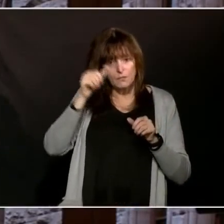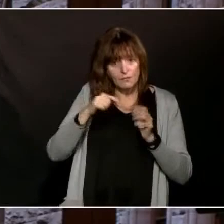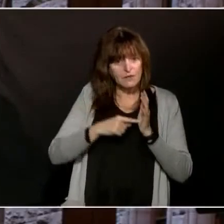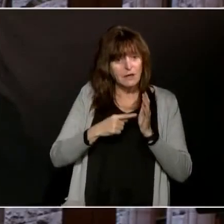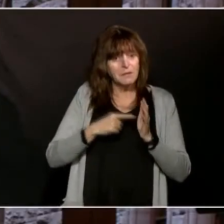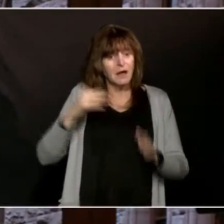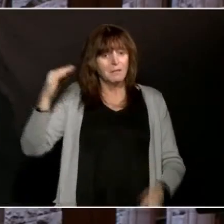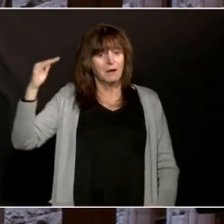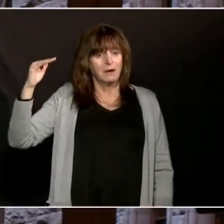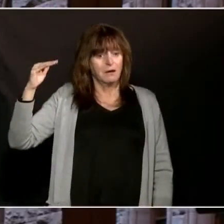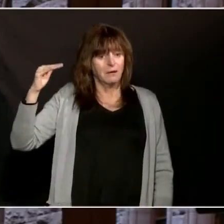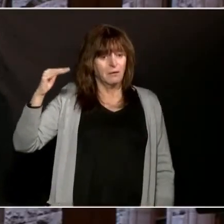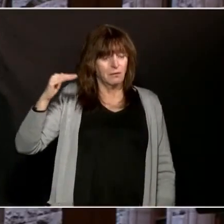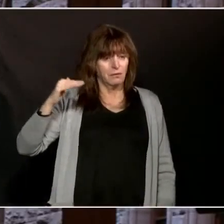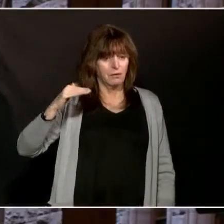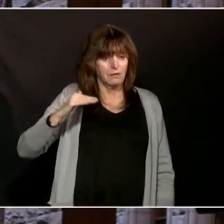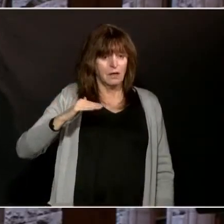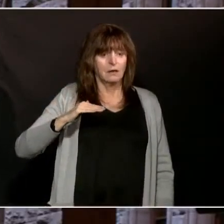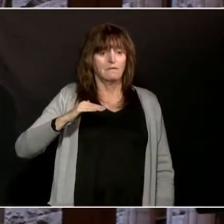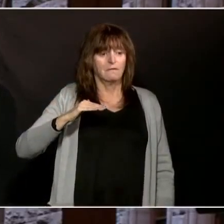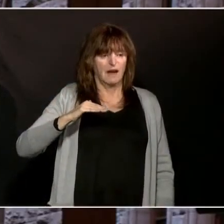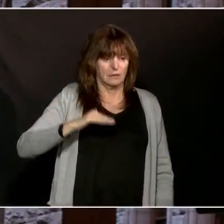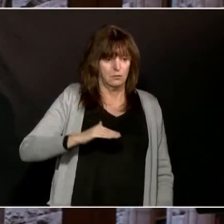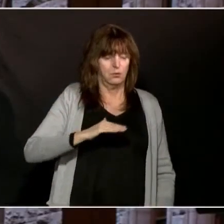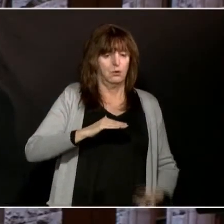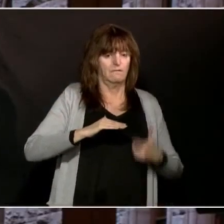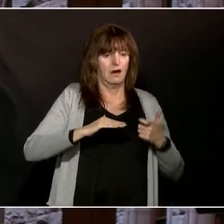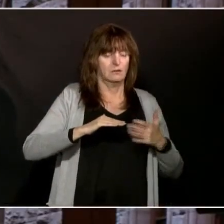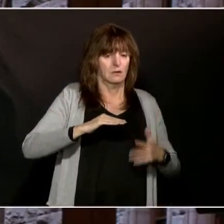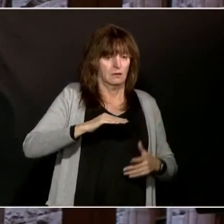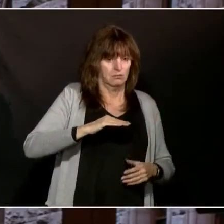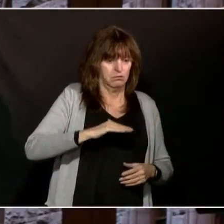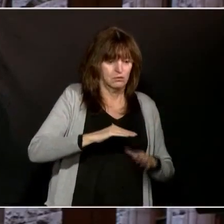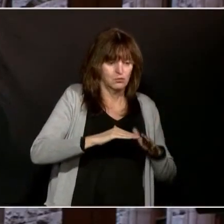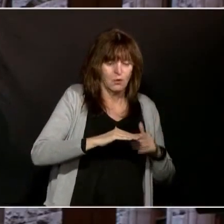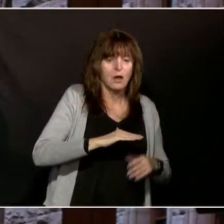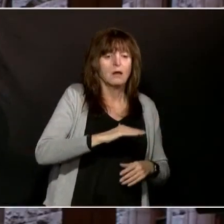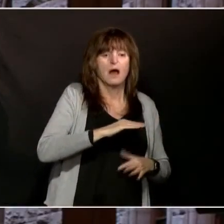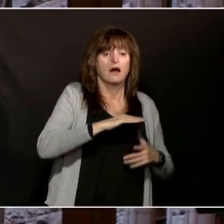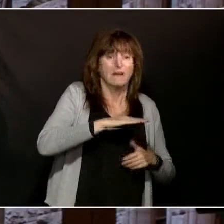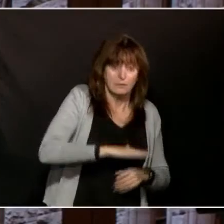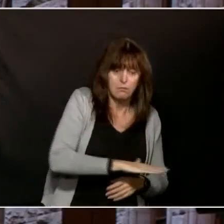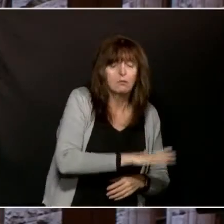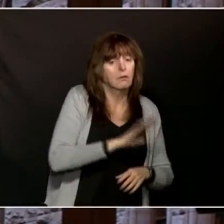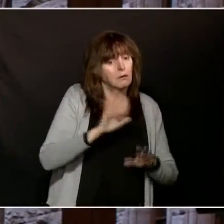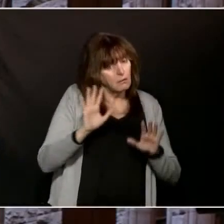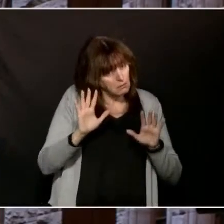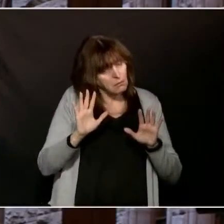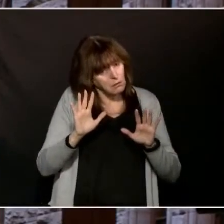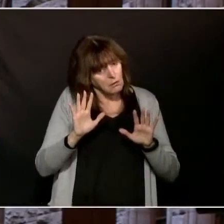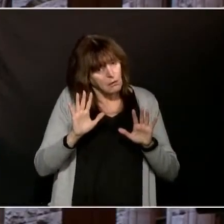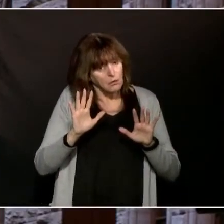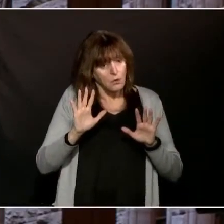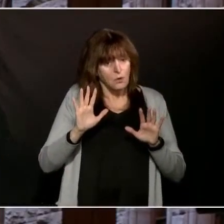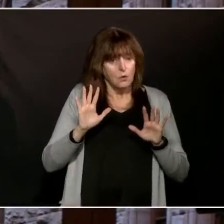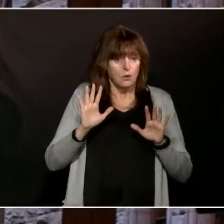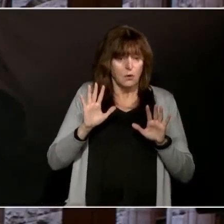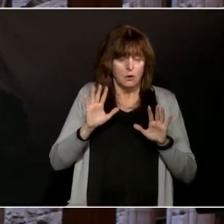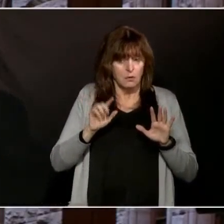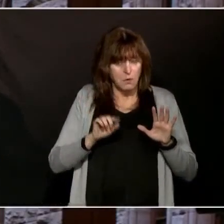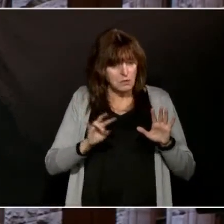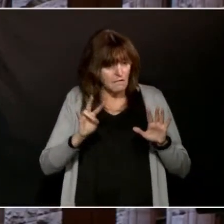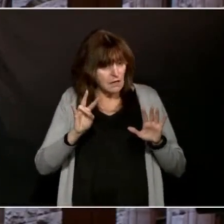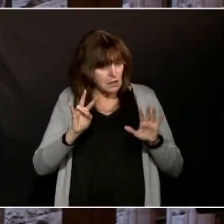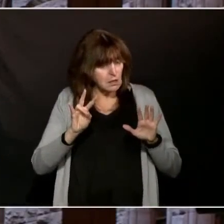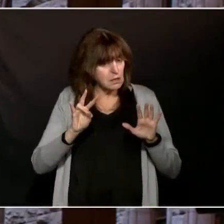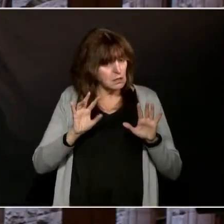I think getting down to 0.7, that would be really reassuring. That would mean our numbers would be down a lot lower than they are now. But even since our